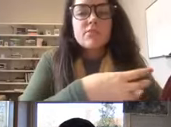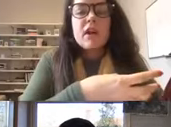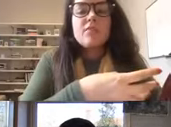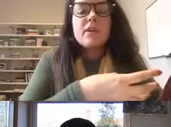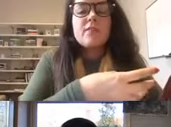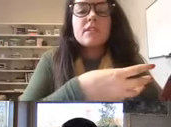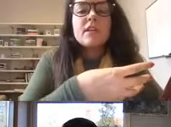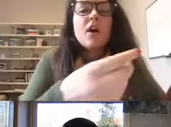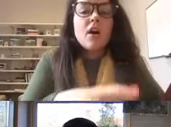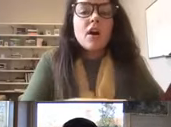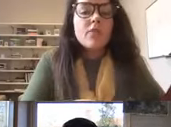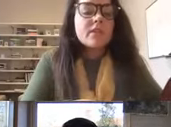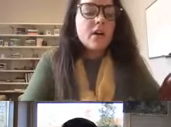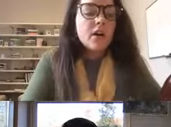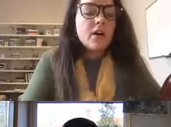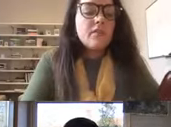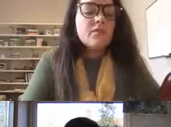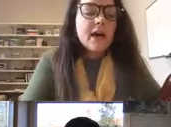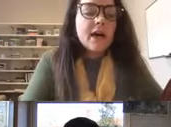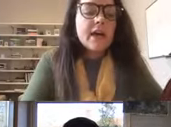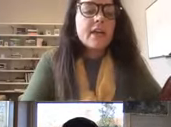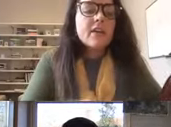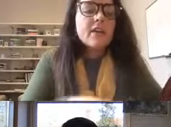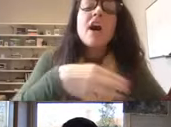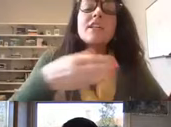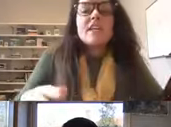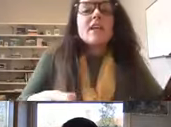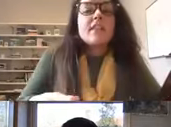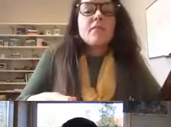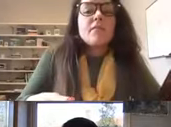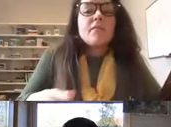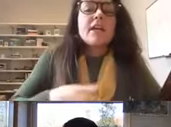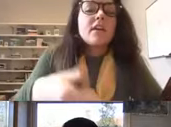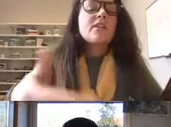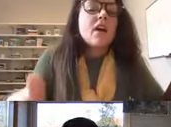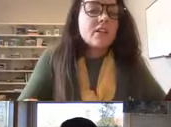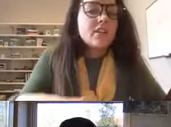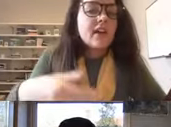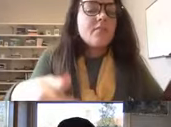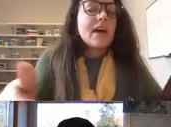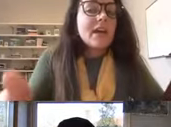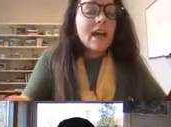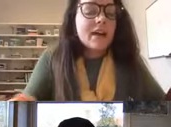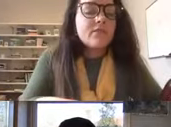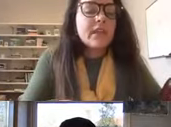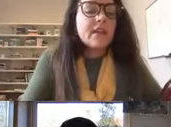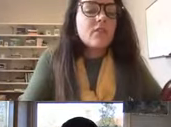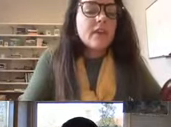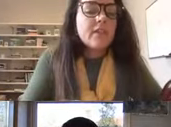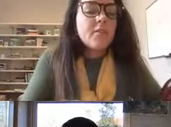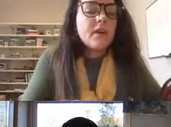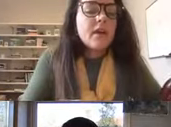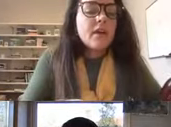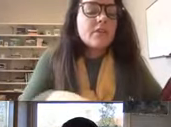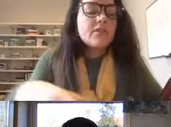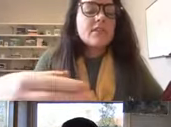race problems are resolved by not seeing them, by not acknowledging them, by actively ignoring